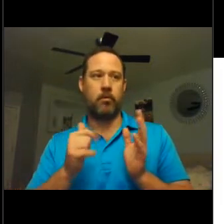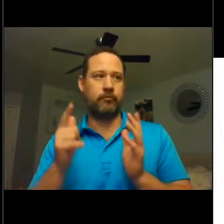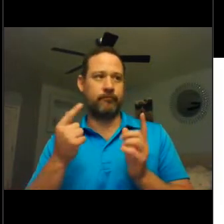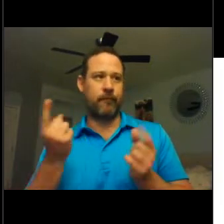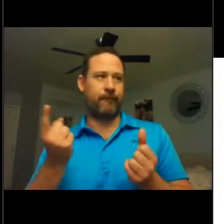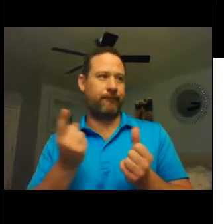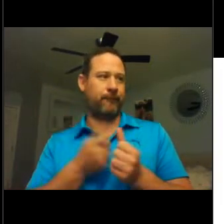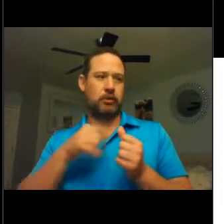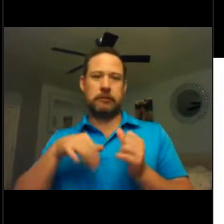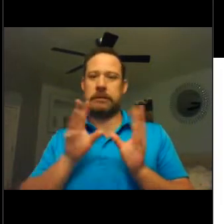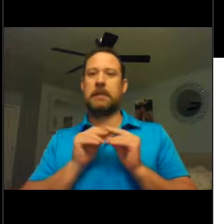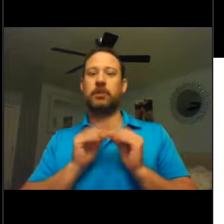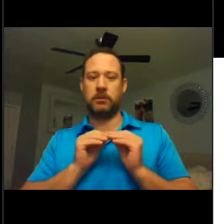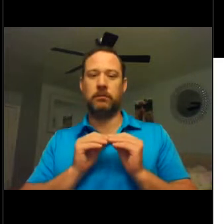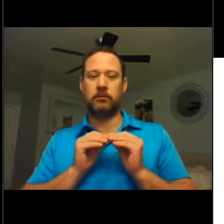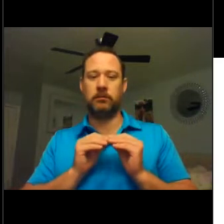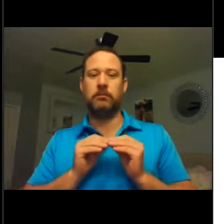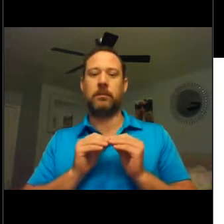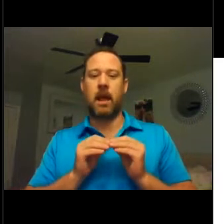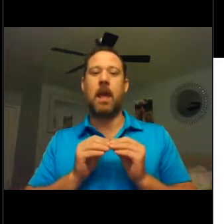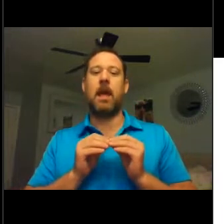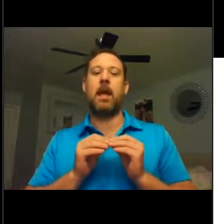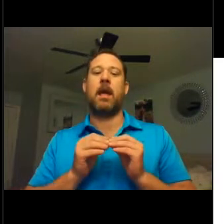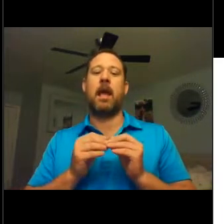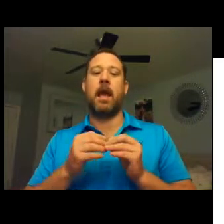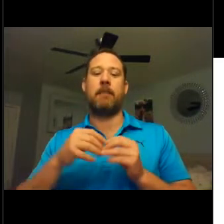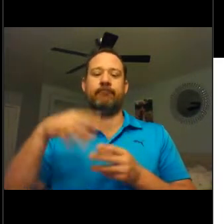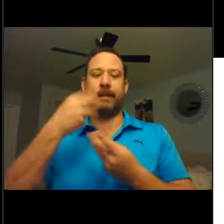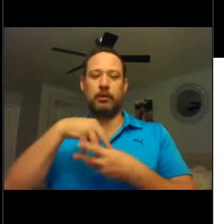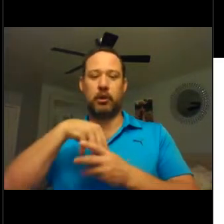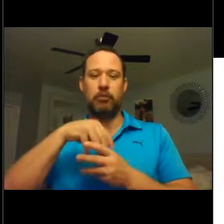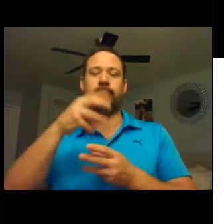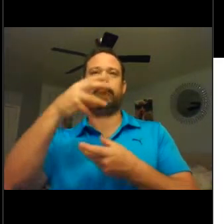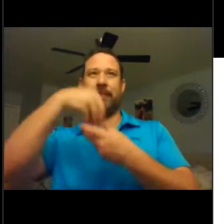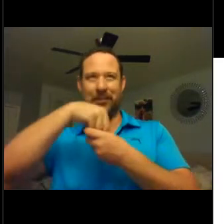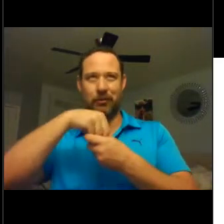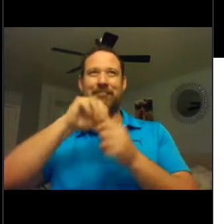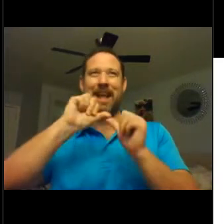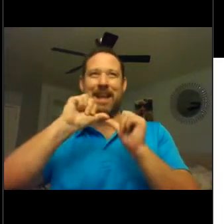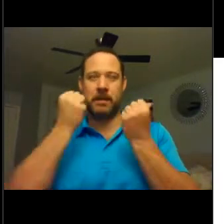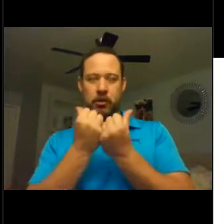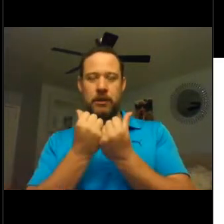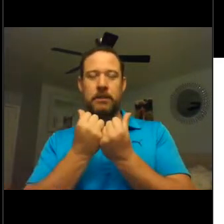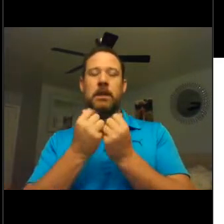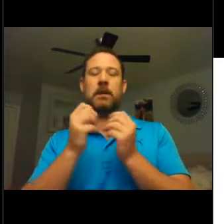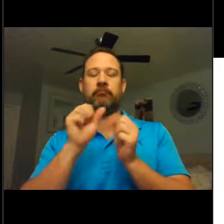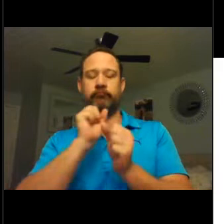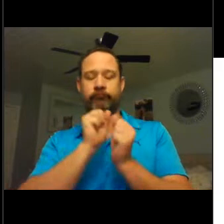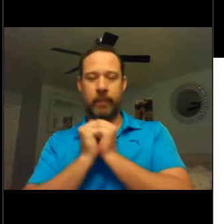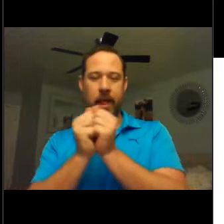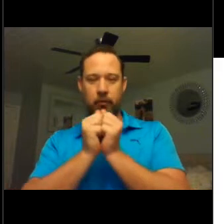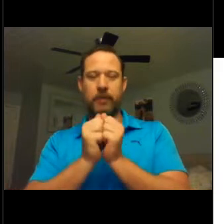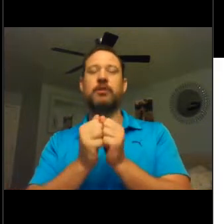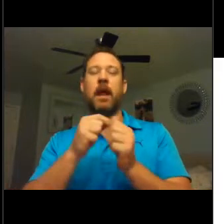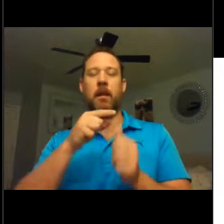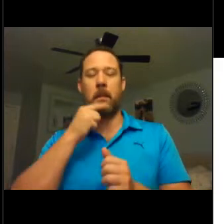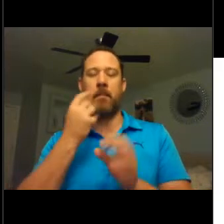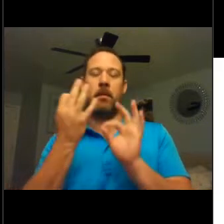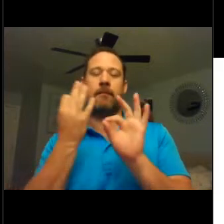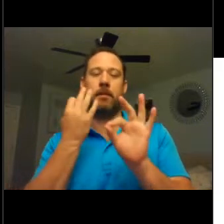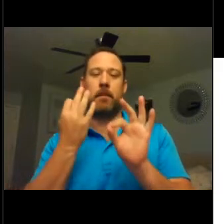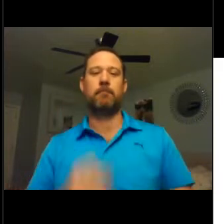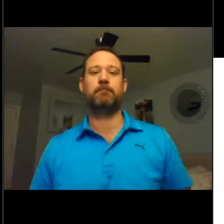first sessions, and interagency collaboration and public feedback. Next slide, please.